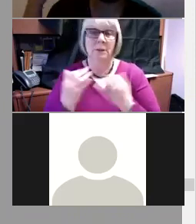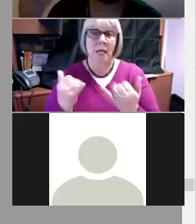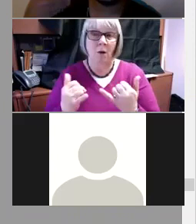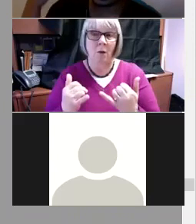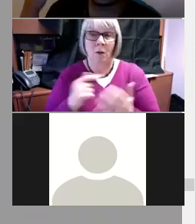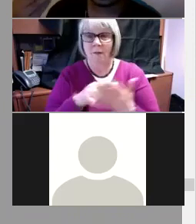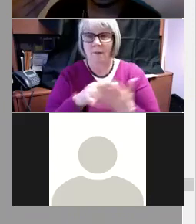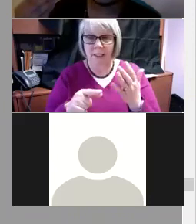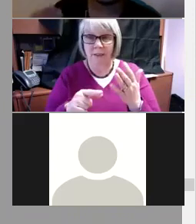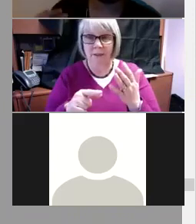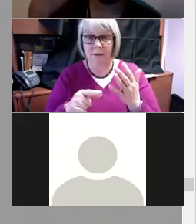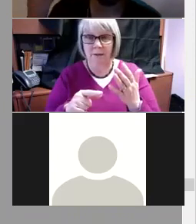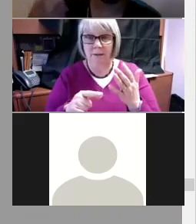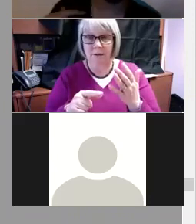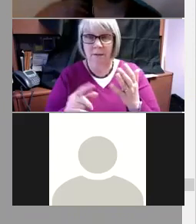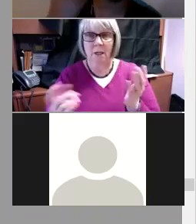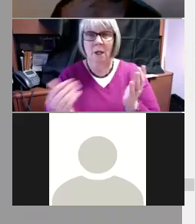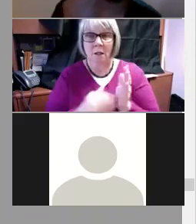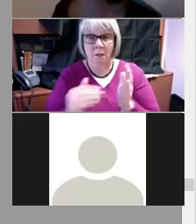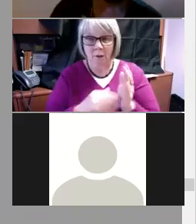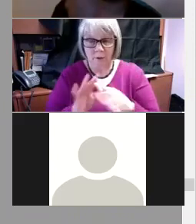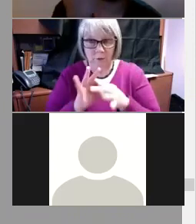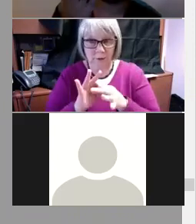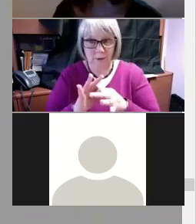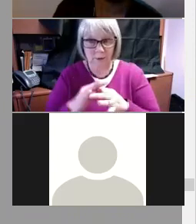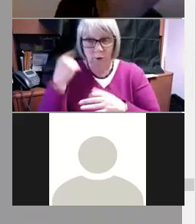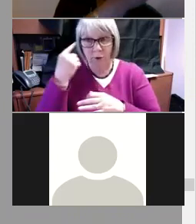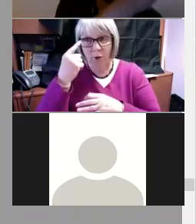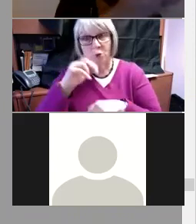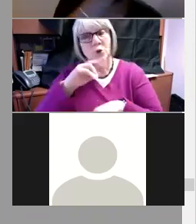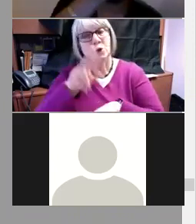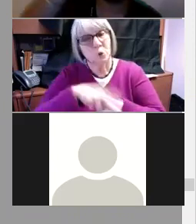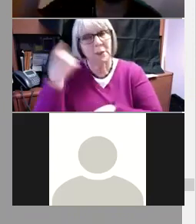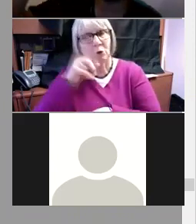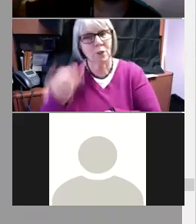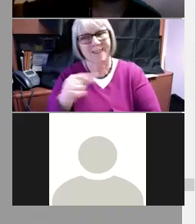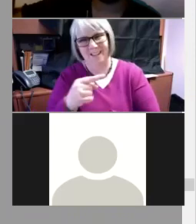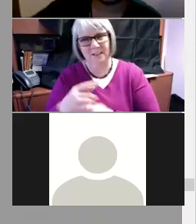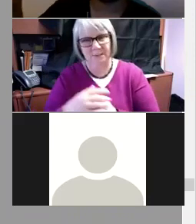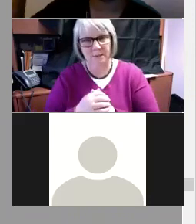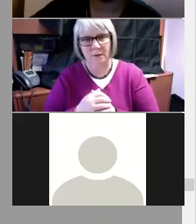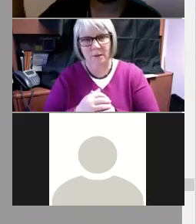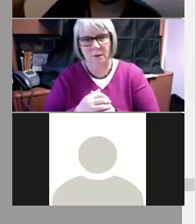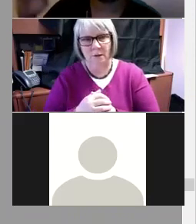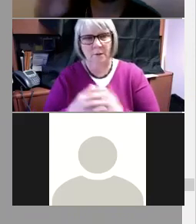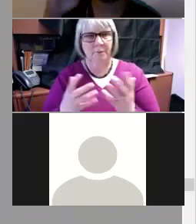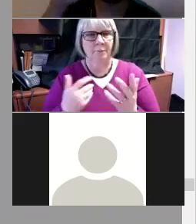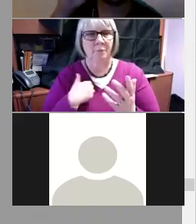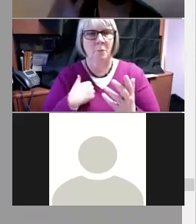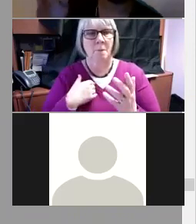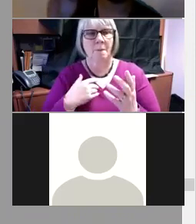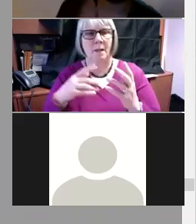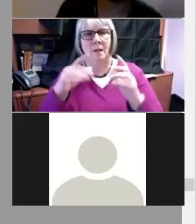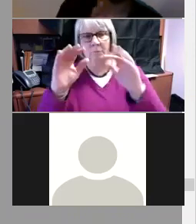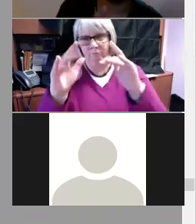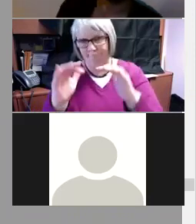these recurrence relations usually look like something like this, where we have T of n equals to T of n minus 1 plus whatever,